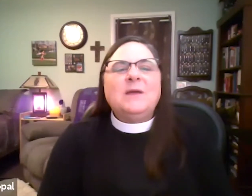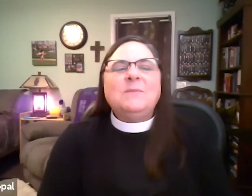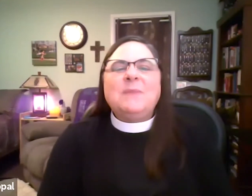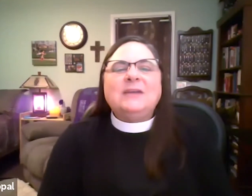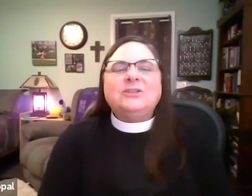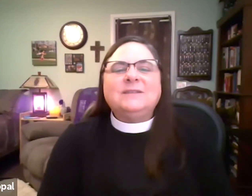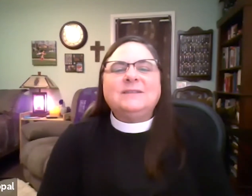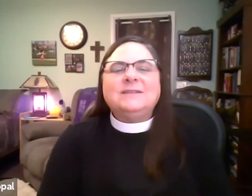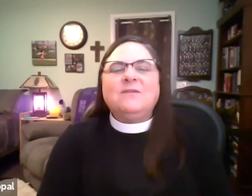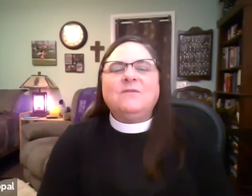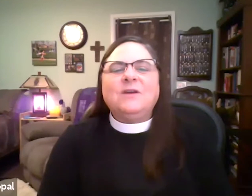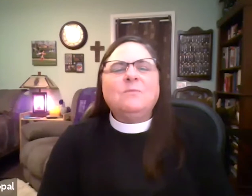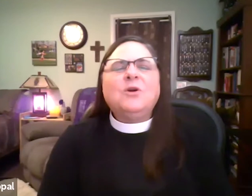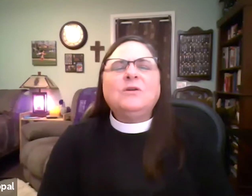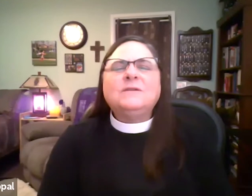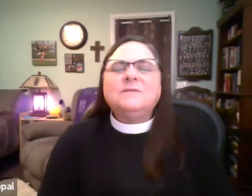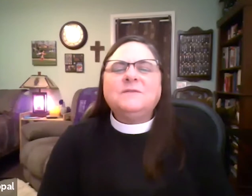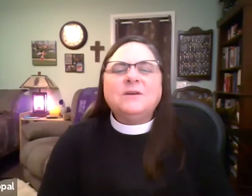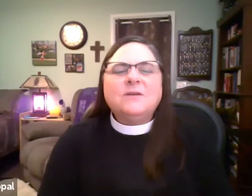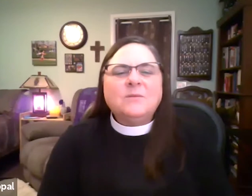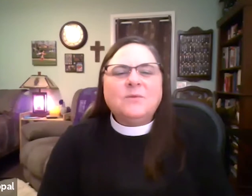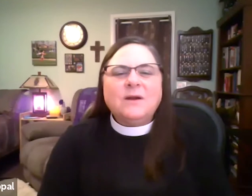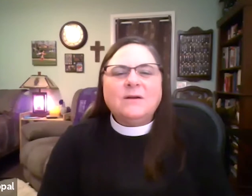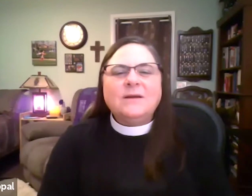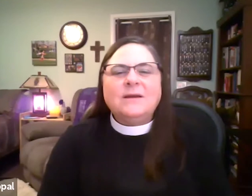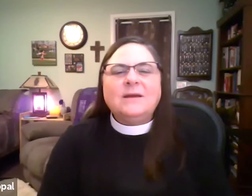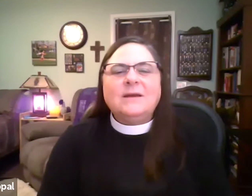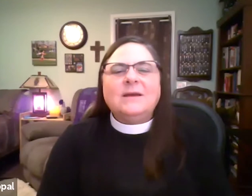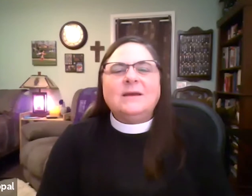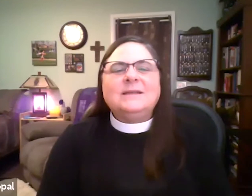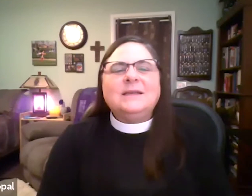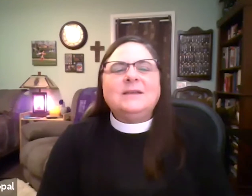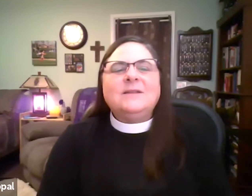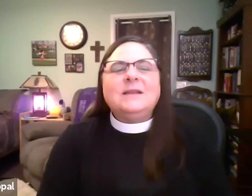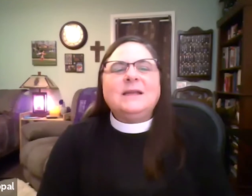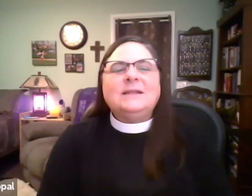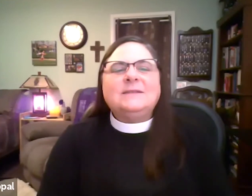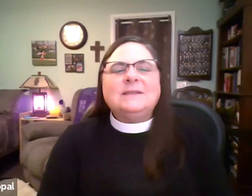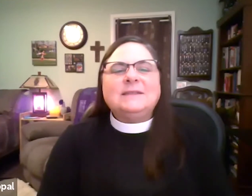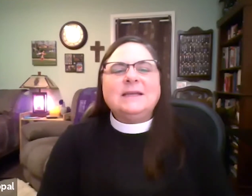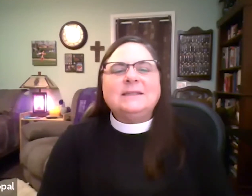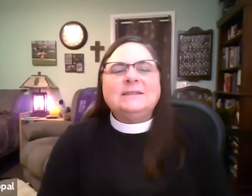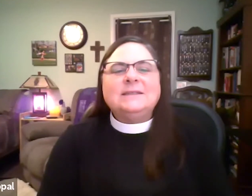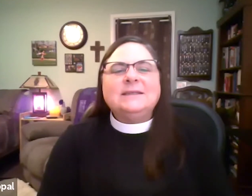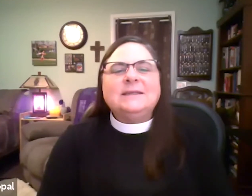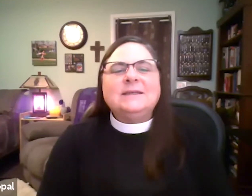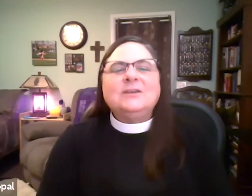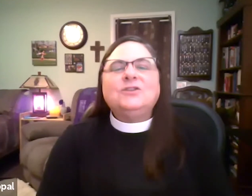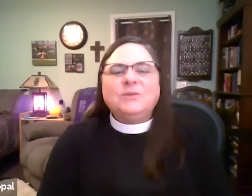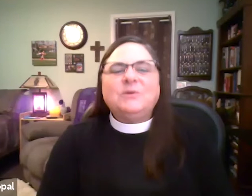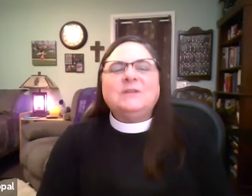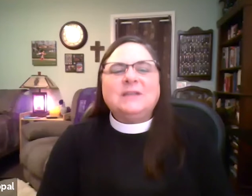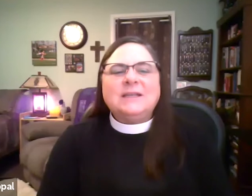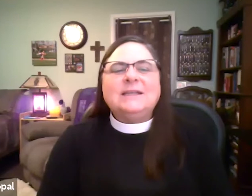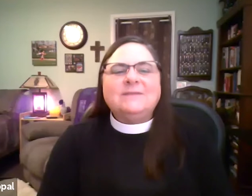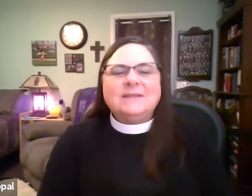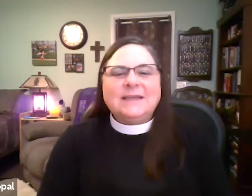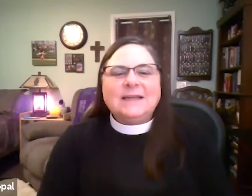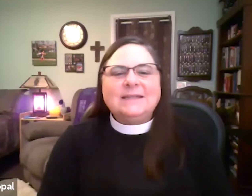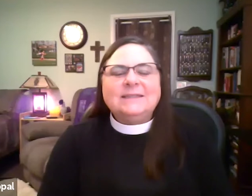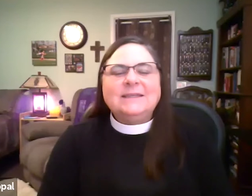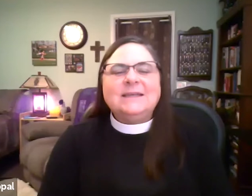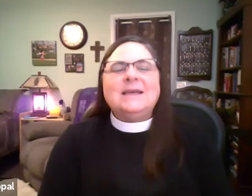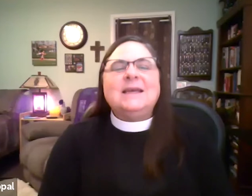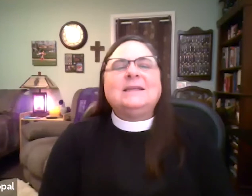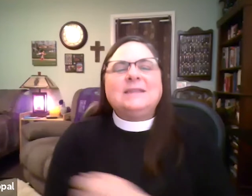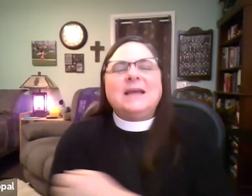hope. Be patient in suffering. Persevere in prayer. Continue the needs of the saints. Contribute to the needs of the